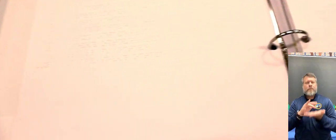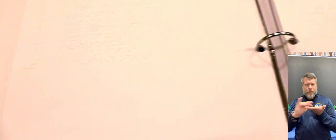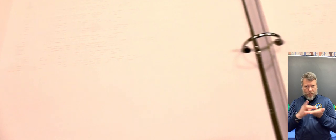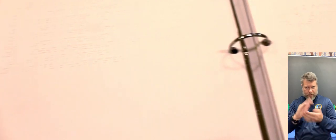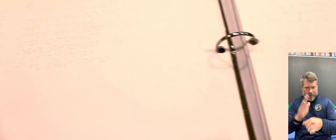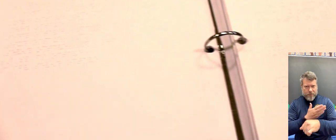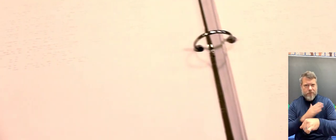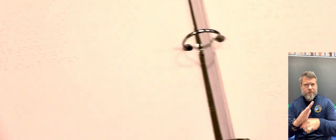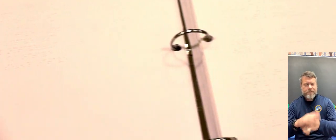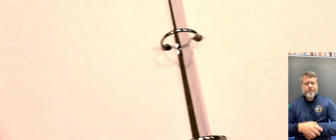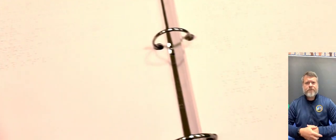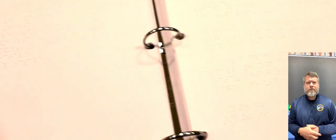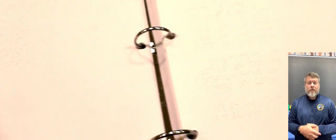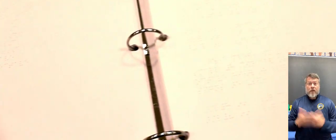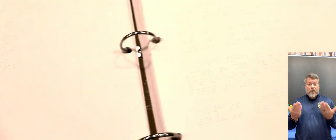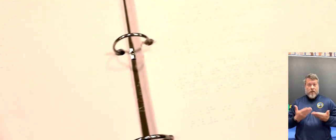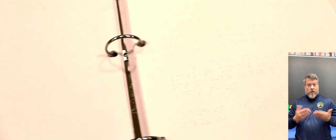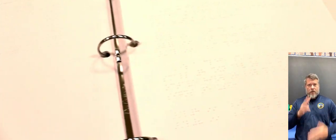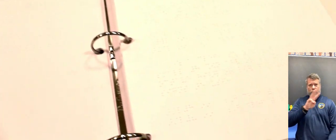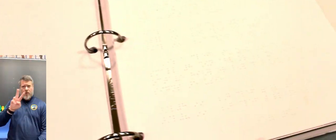music.